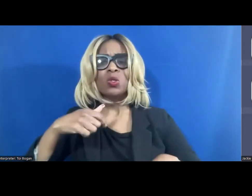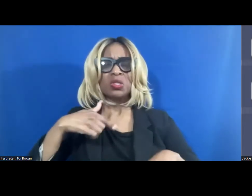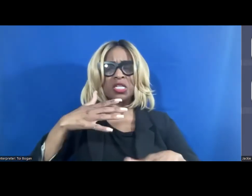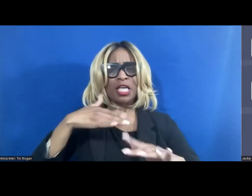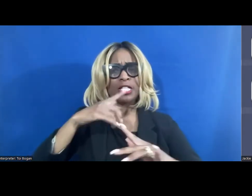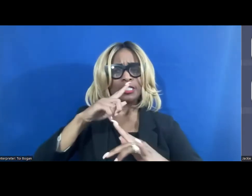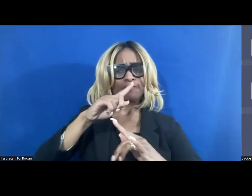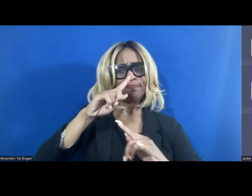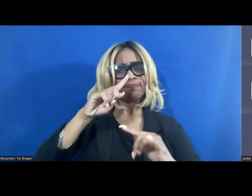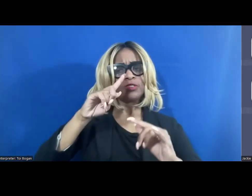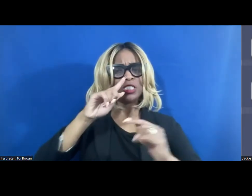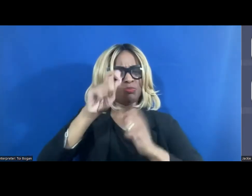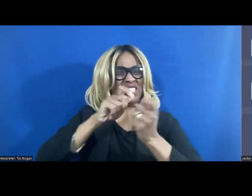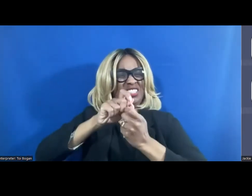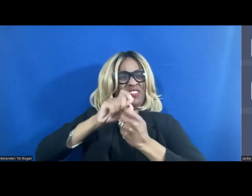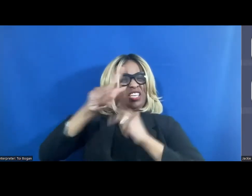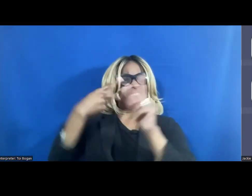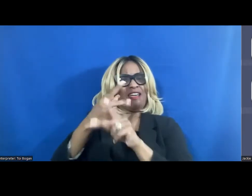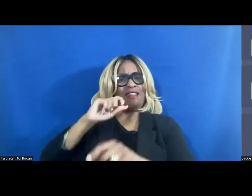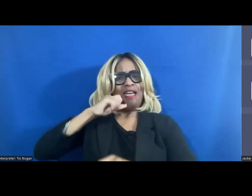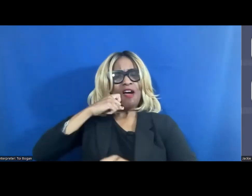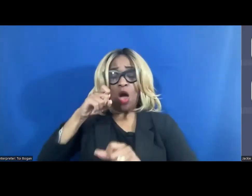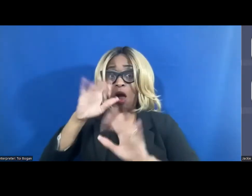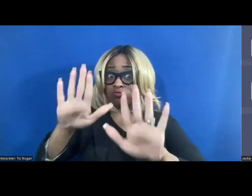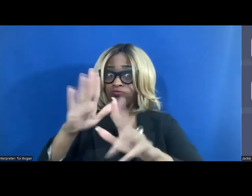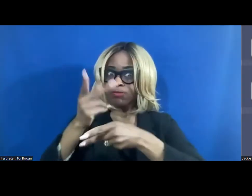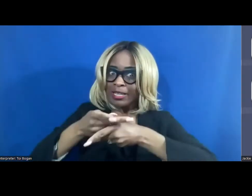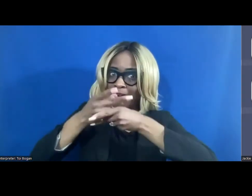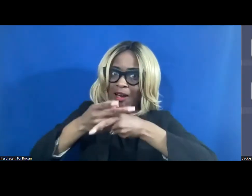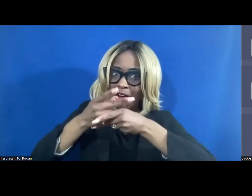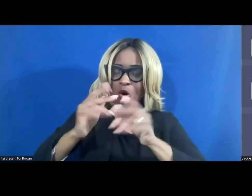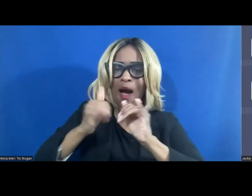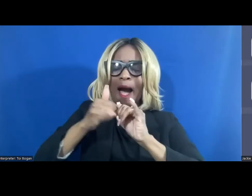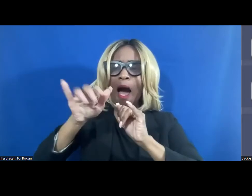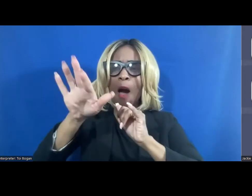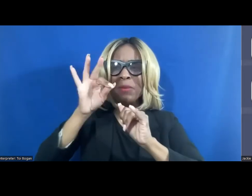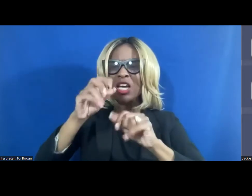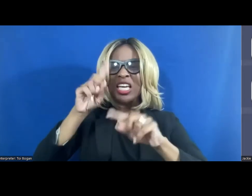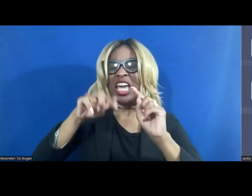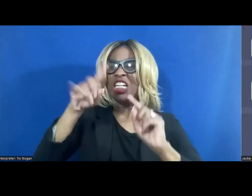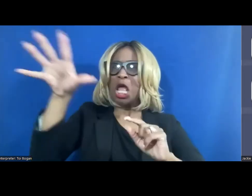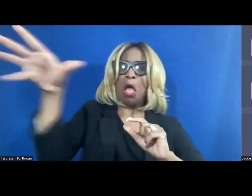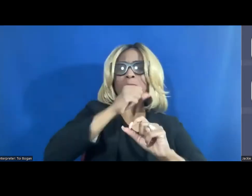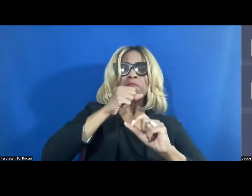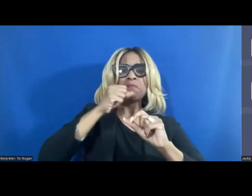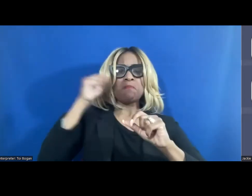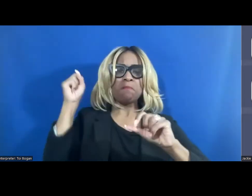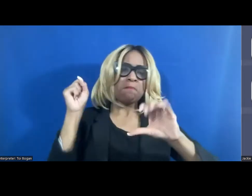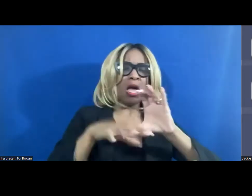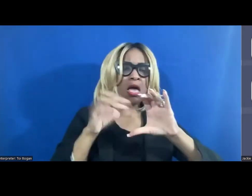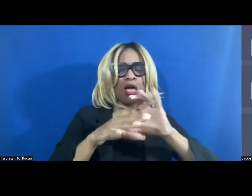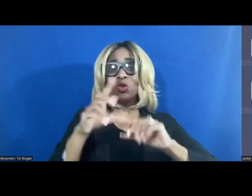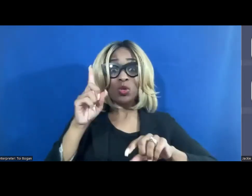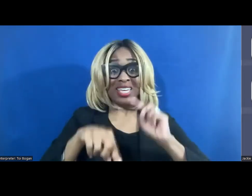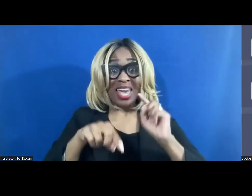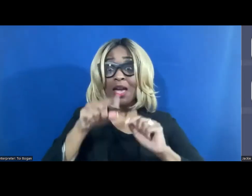particular variety of apples that they have to be really careful with, and how they pick it and how they package it. Because if you're not